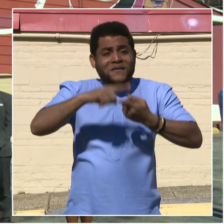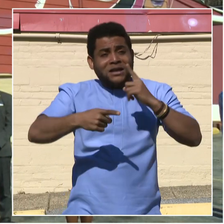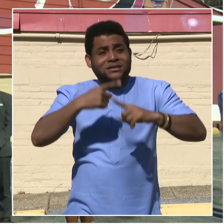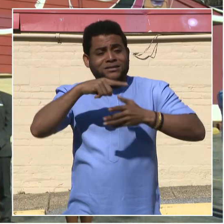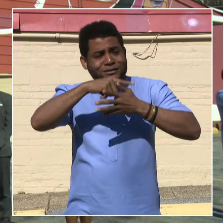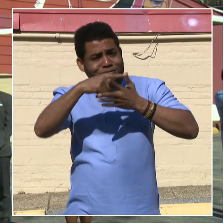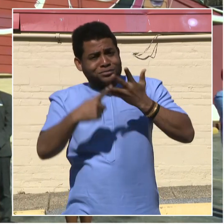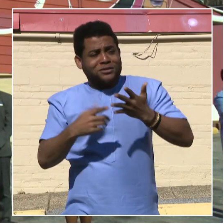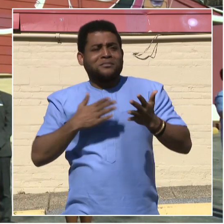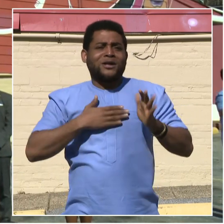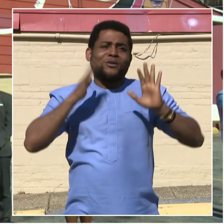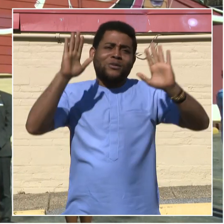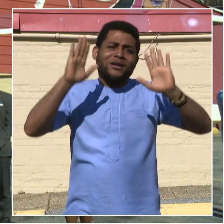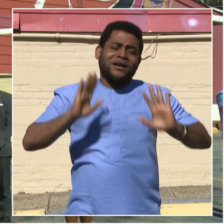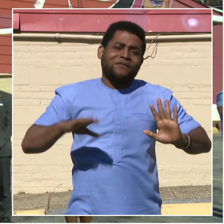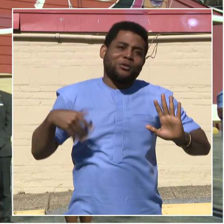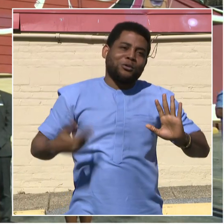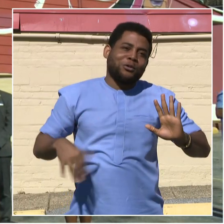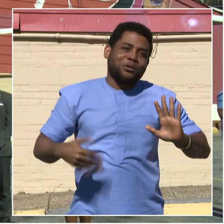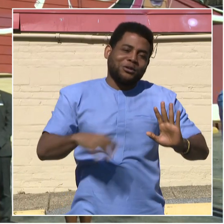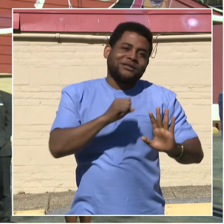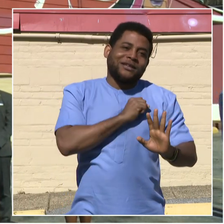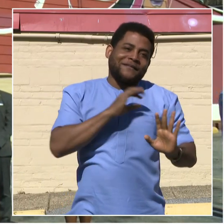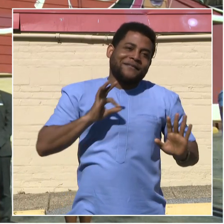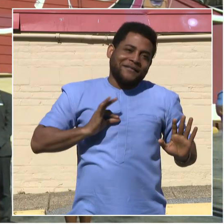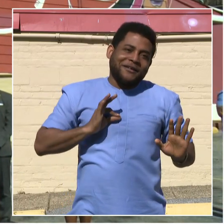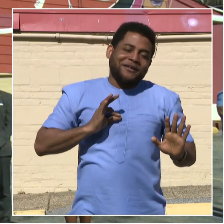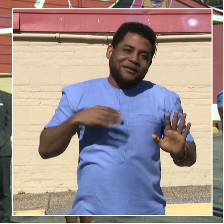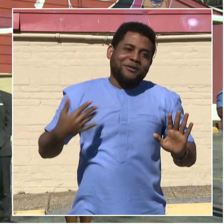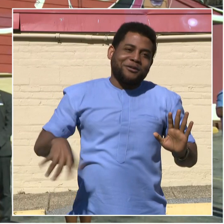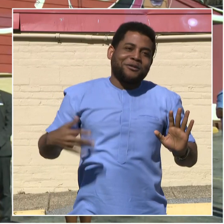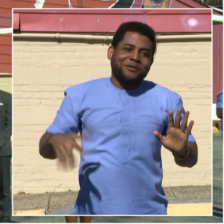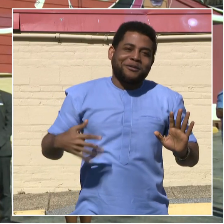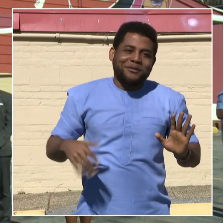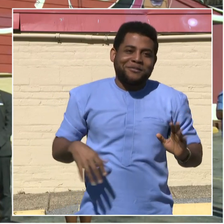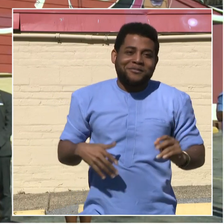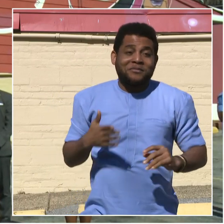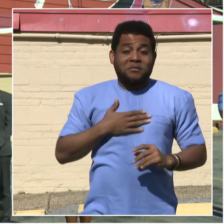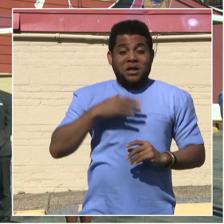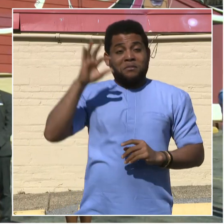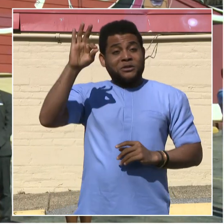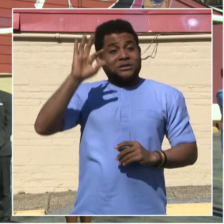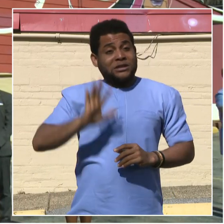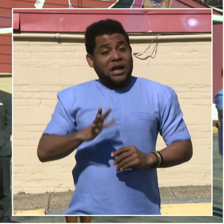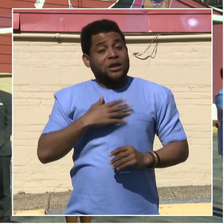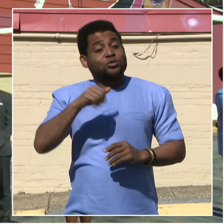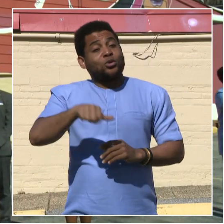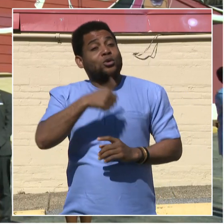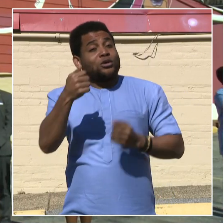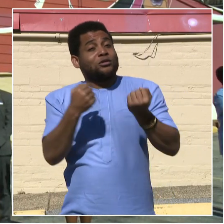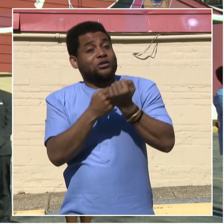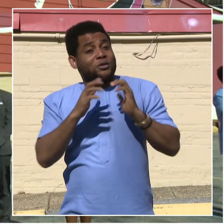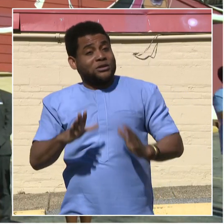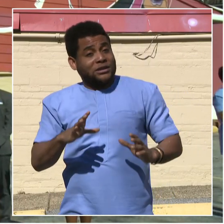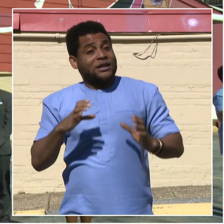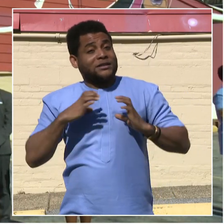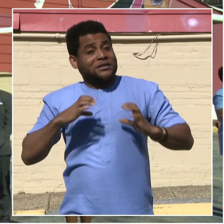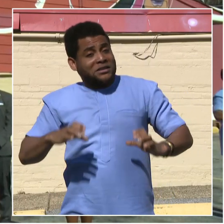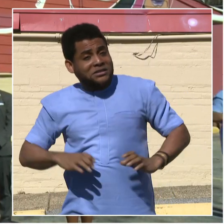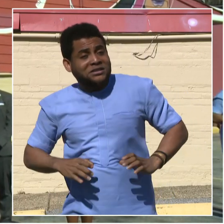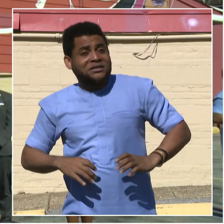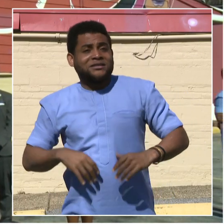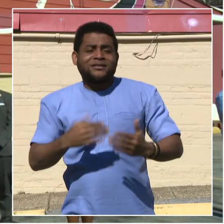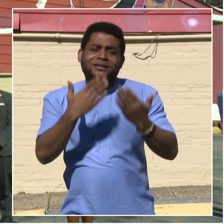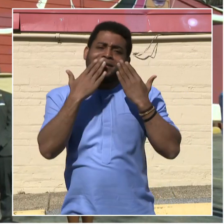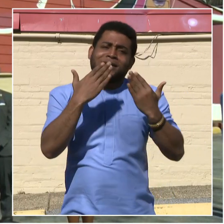wonderful, outstanding, talented staff, my bishop, fellow stakeholders, and clients. I thank you all. I thank